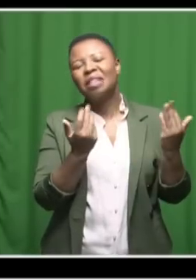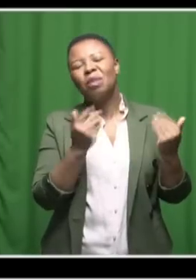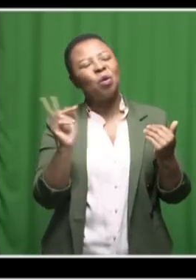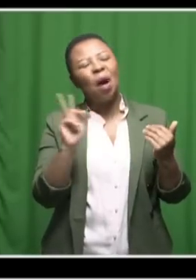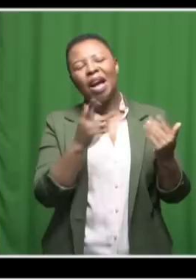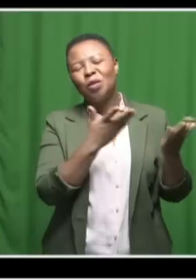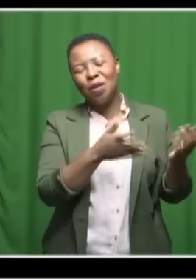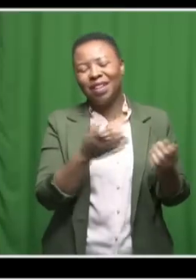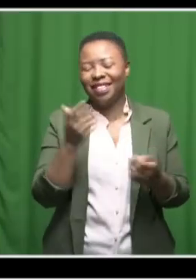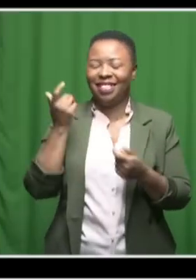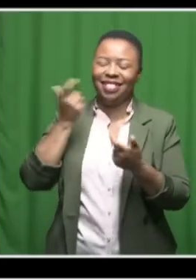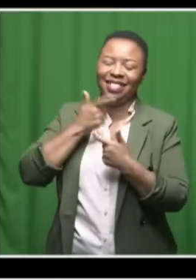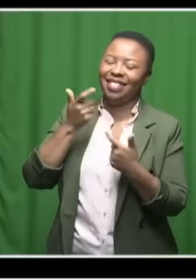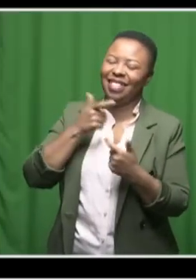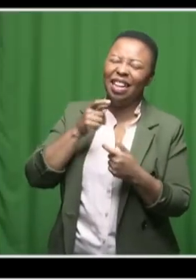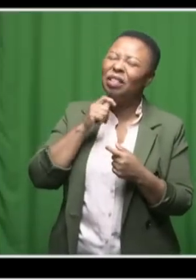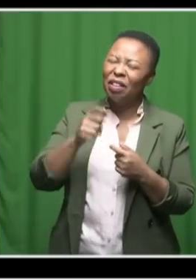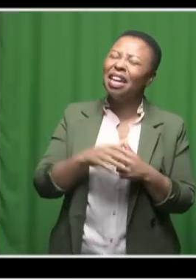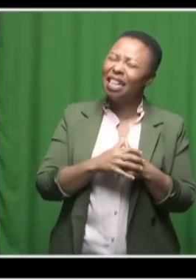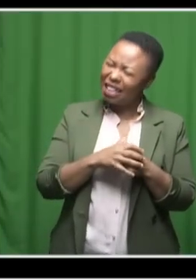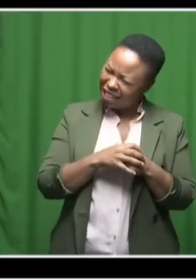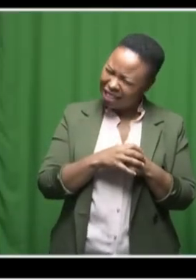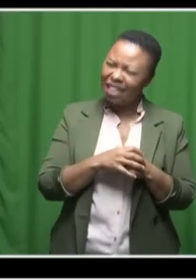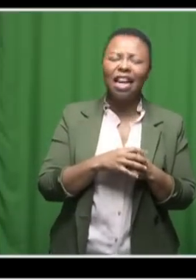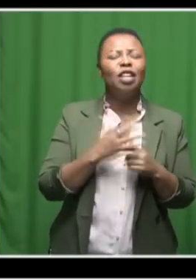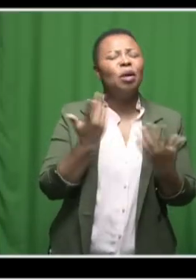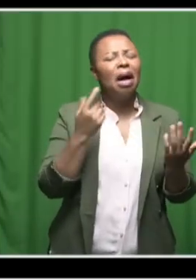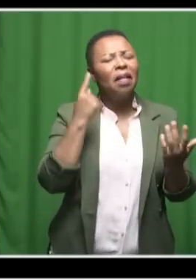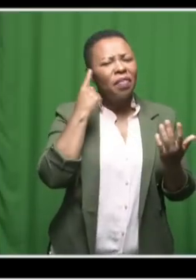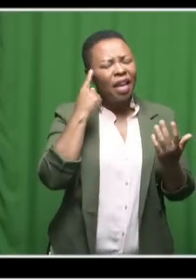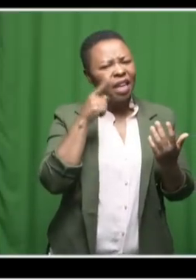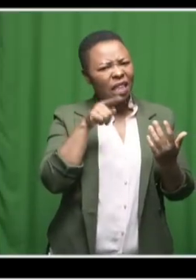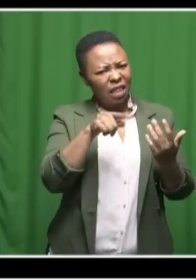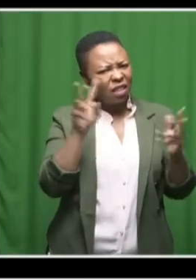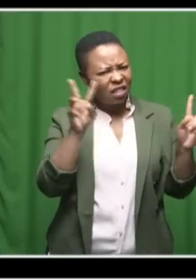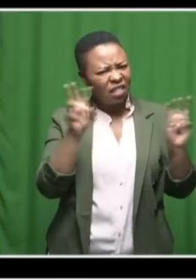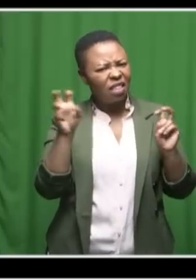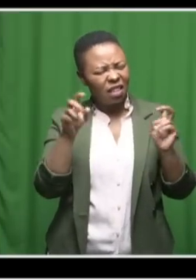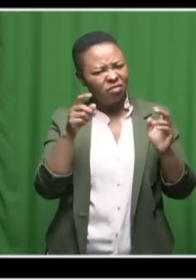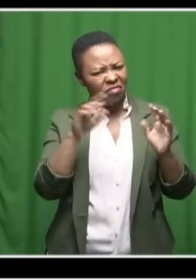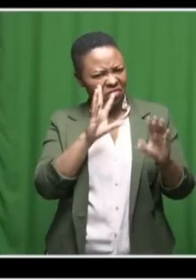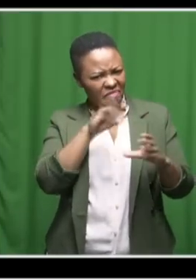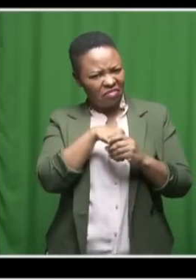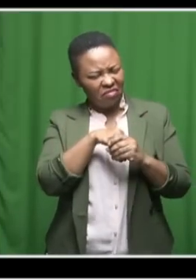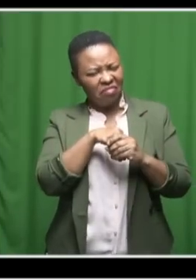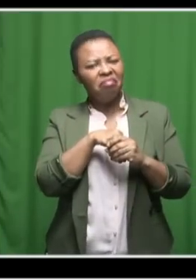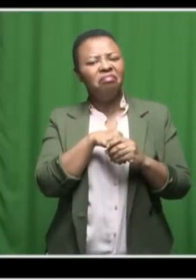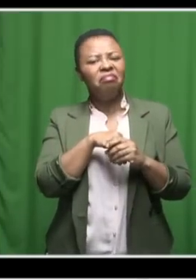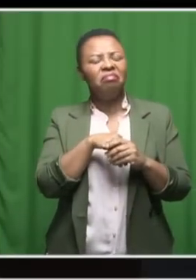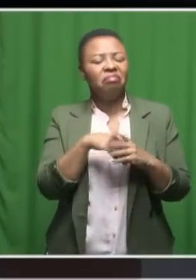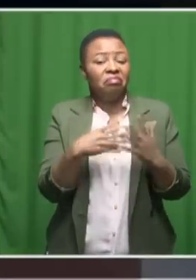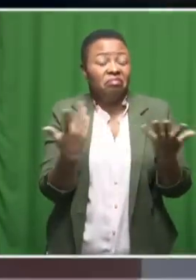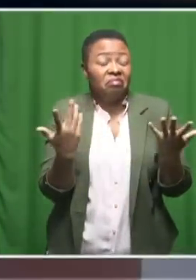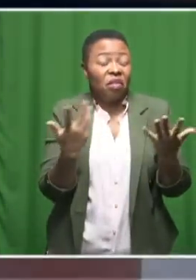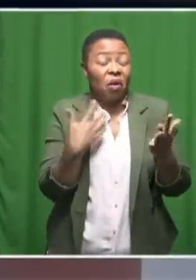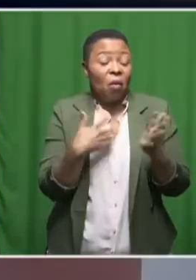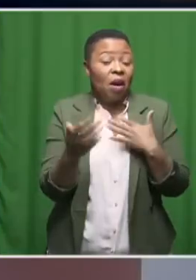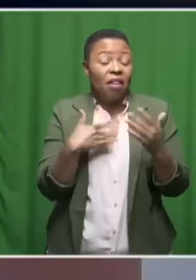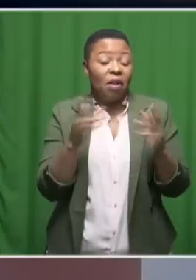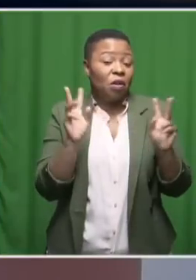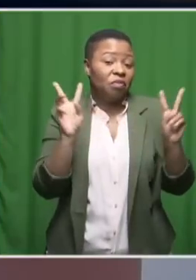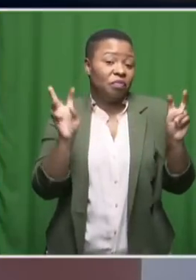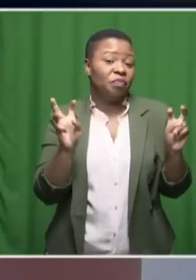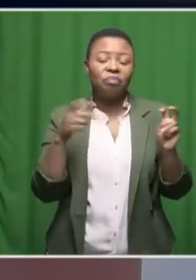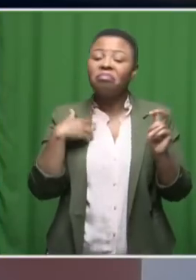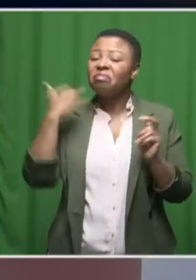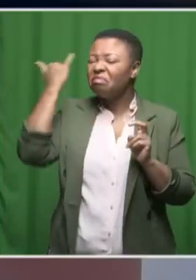do. I don't know. Much ado about nothing? Maybe. Storm in a teacup? Who knows? However you would like to phrase that. No idea. So,